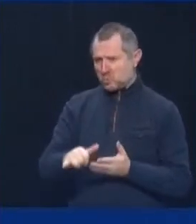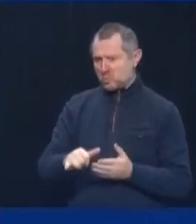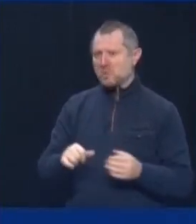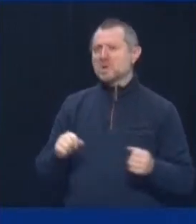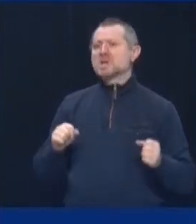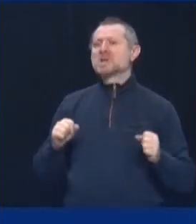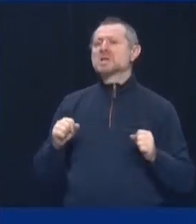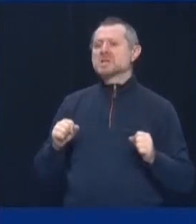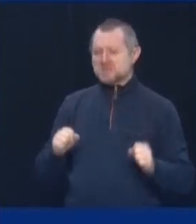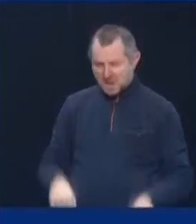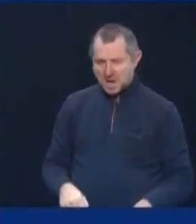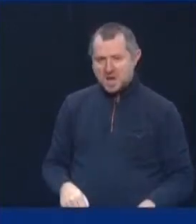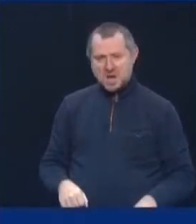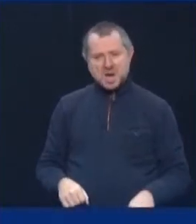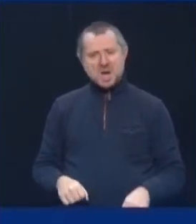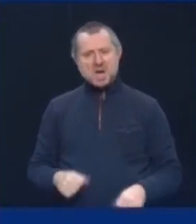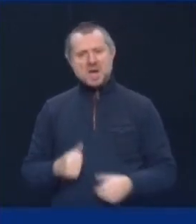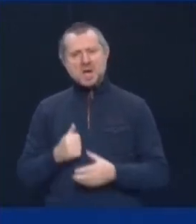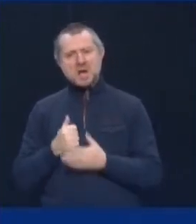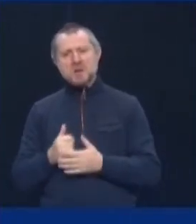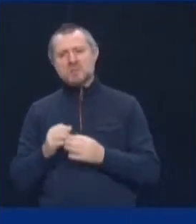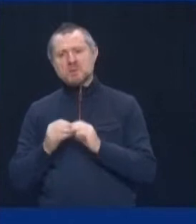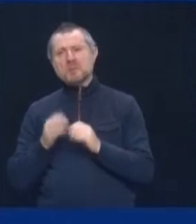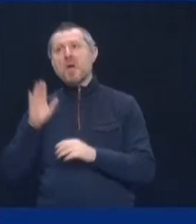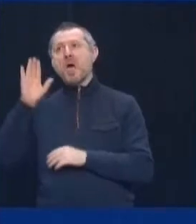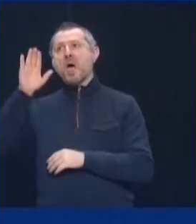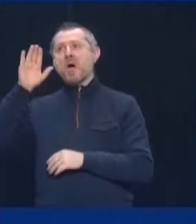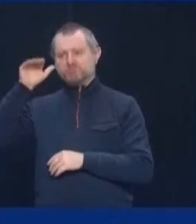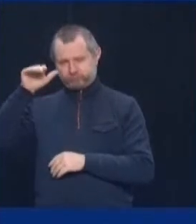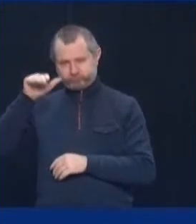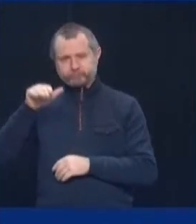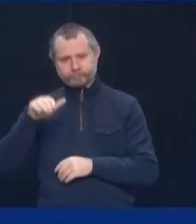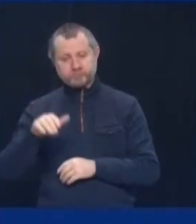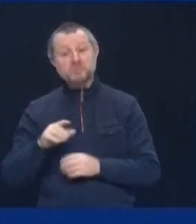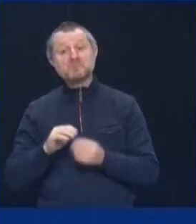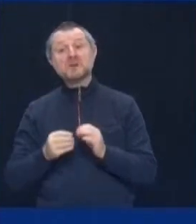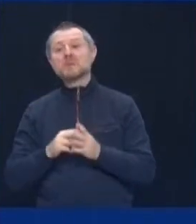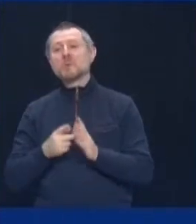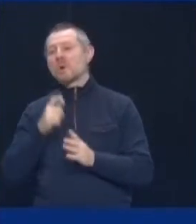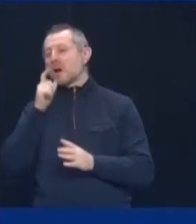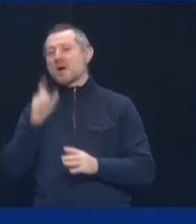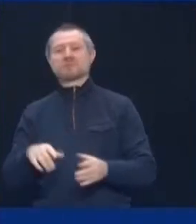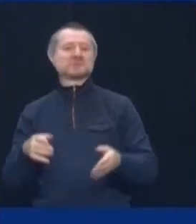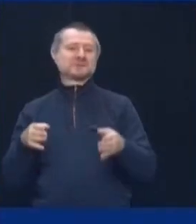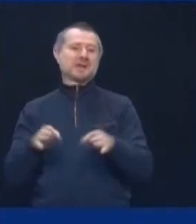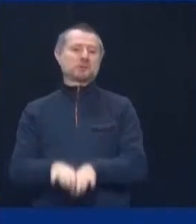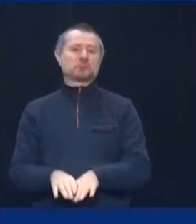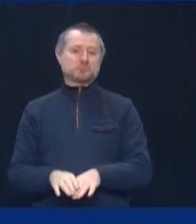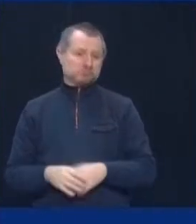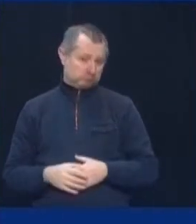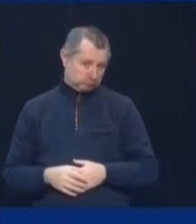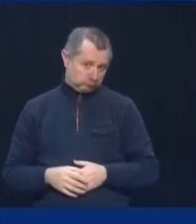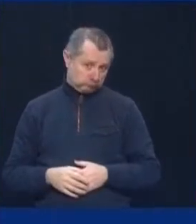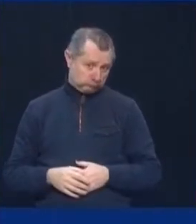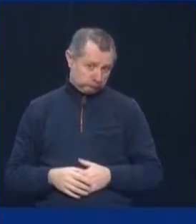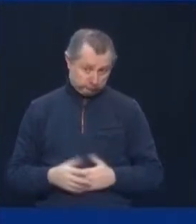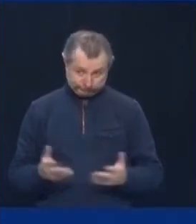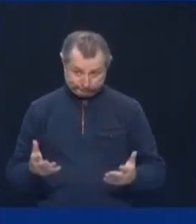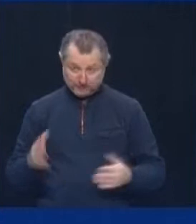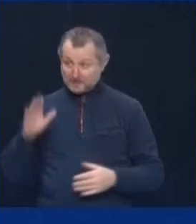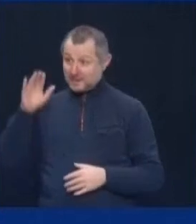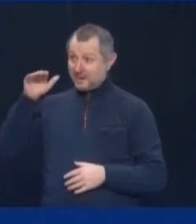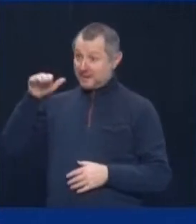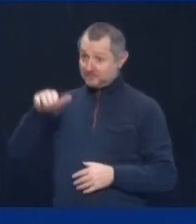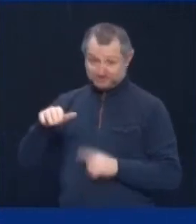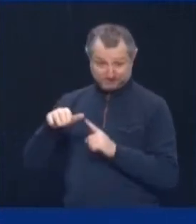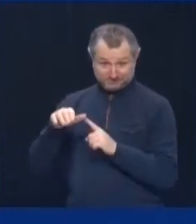where there is no shutdown and getting us to the point where we save lives.